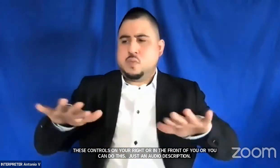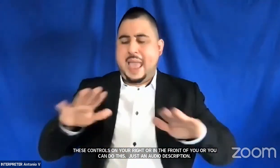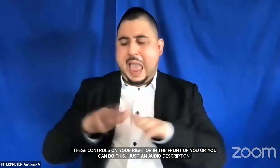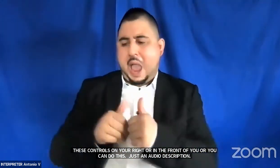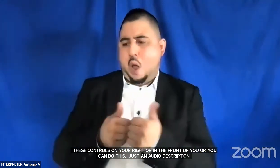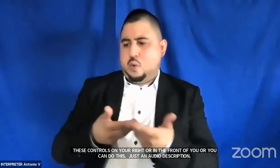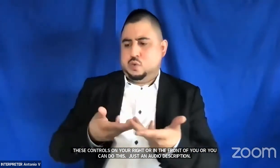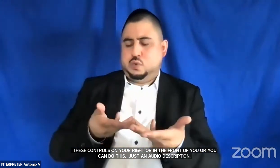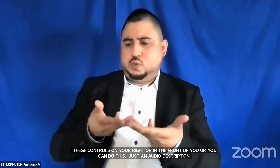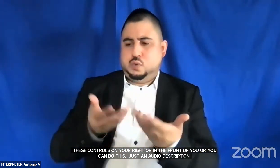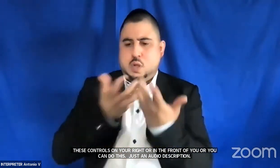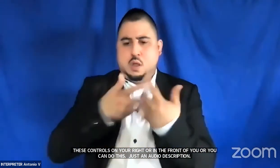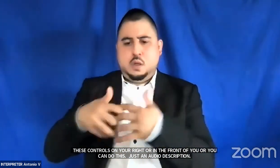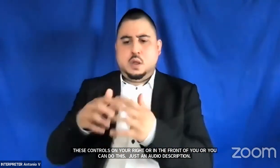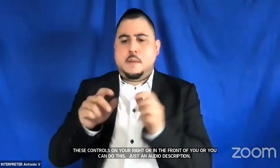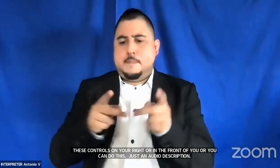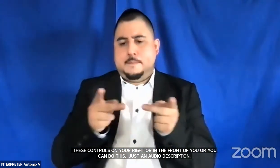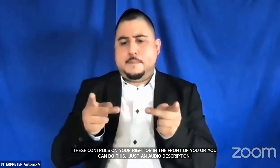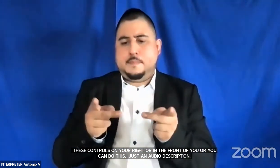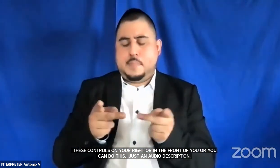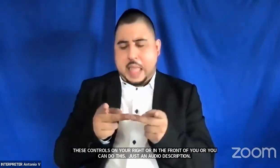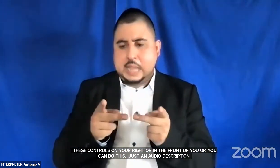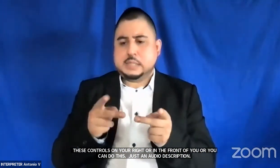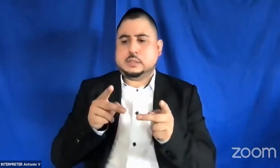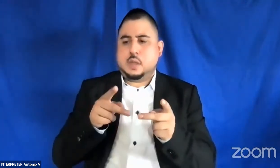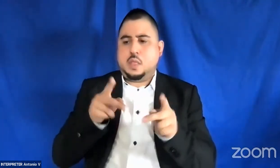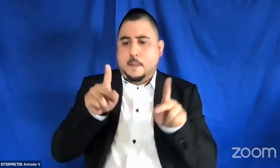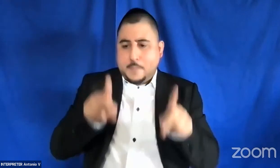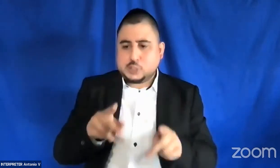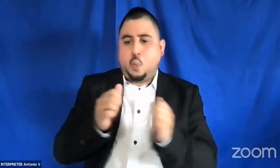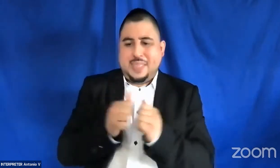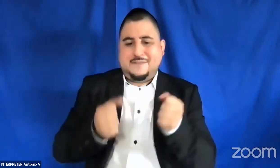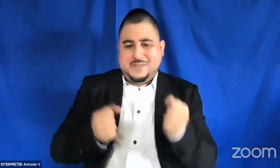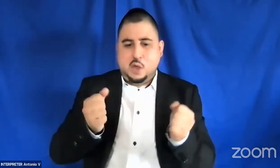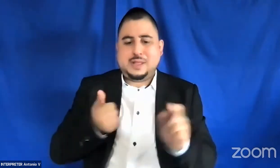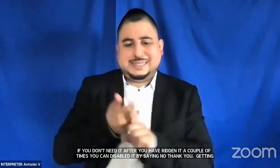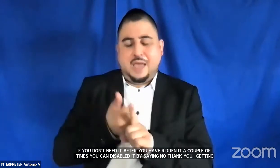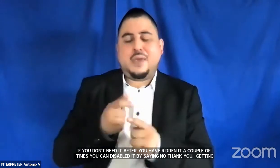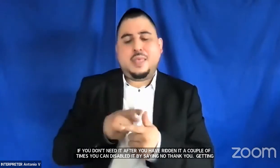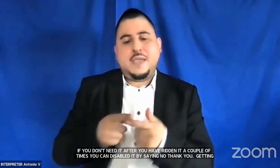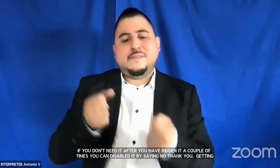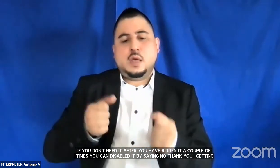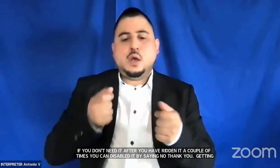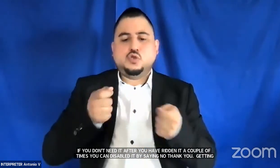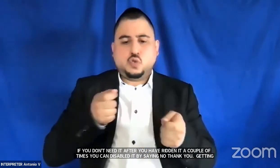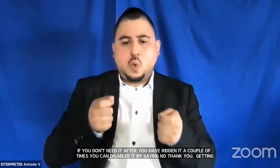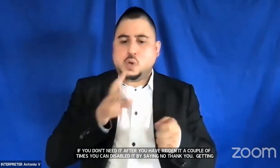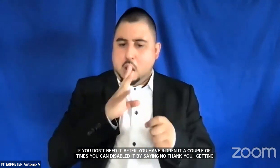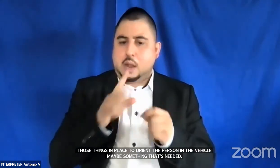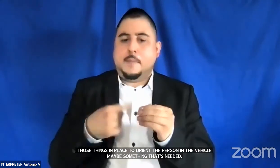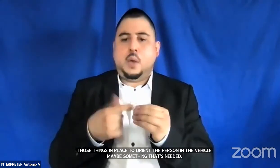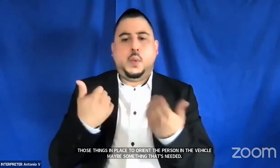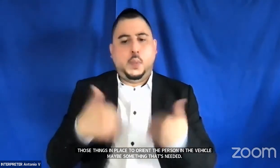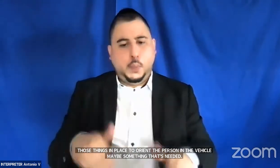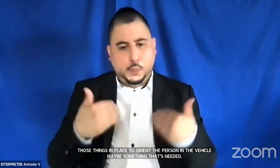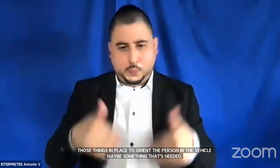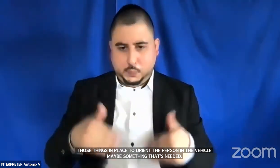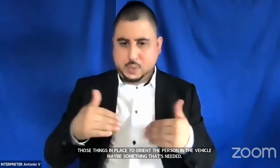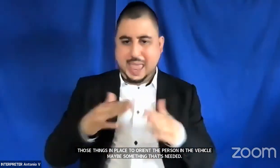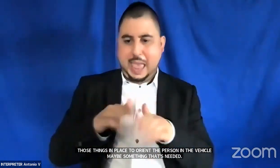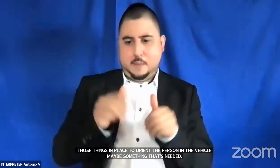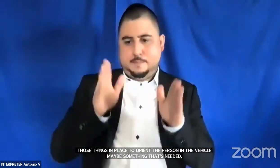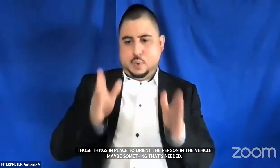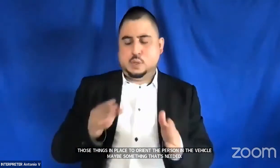may be something that's needed. Vehicle controls is one thing we've talked a lot about. So how does a